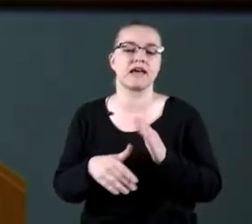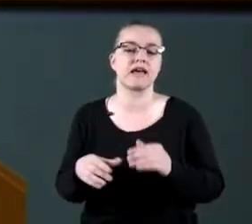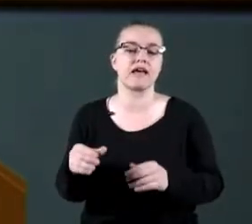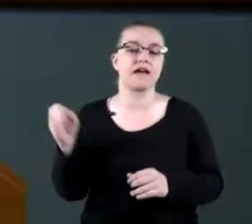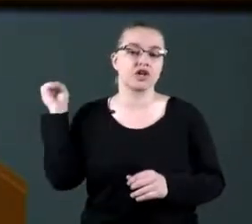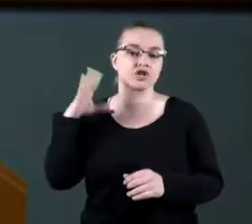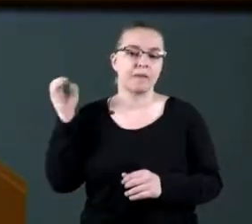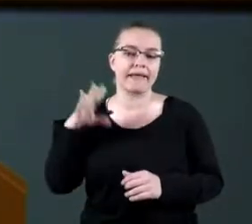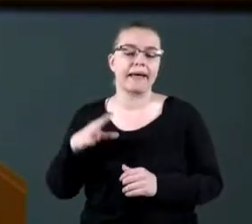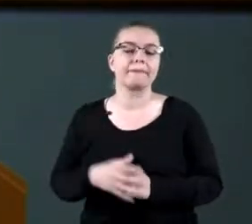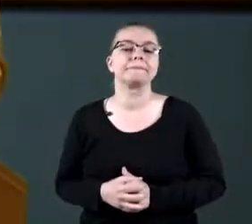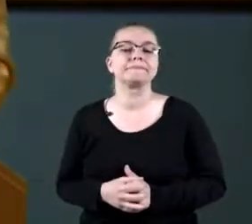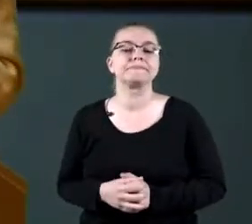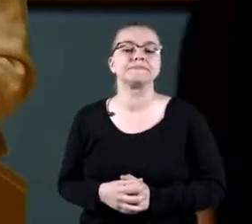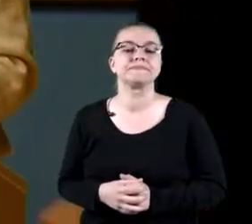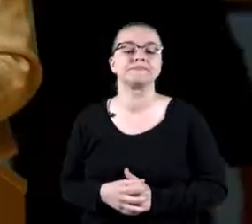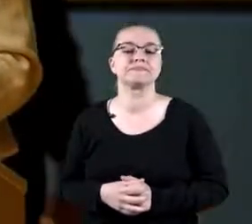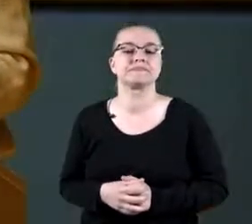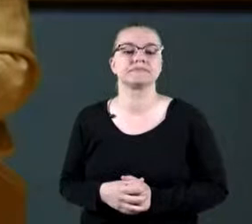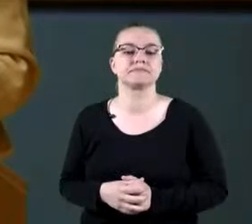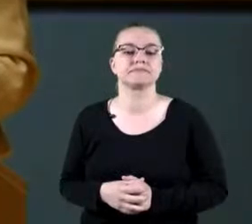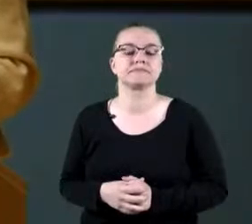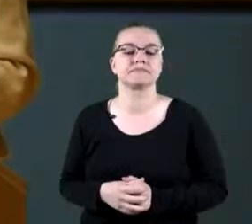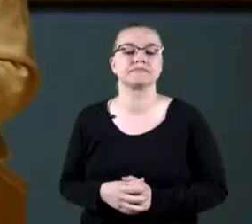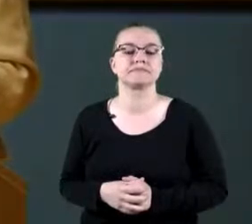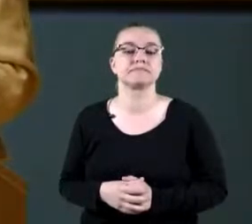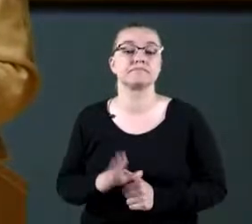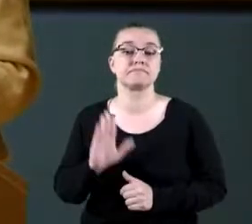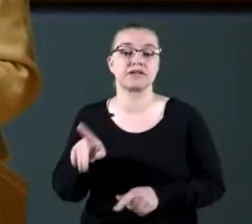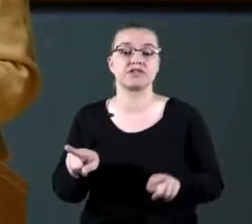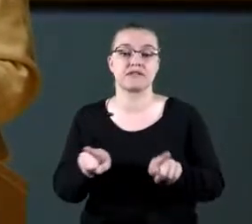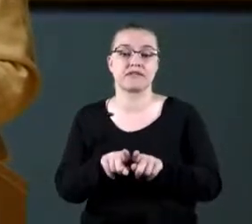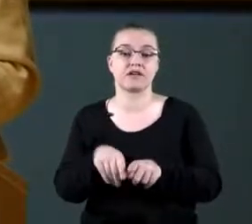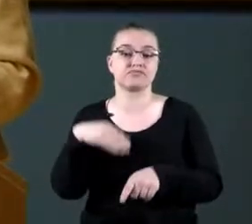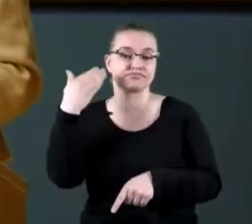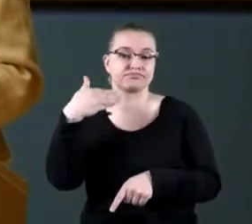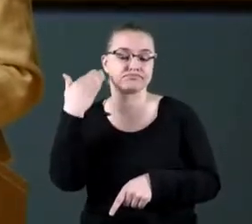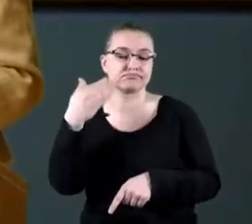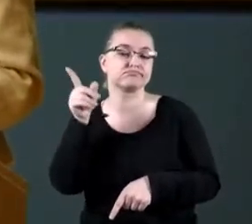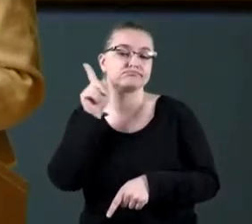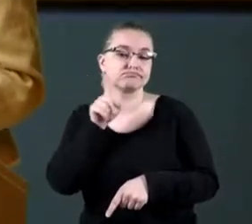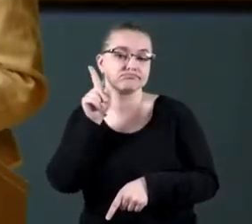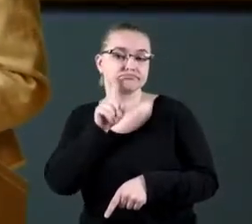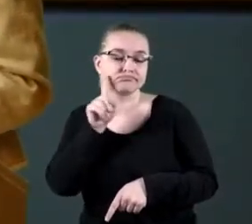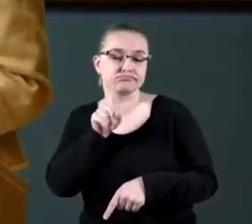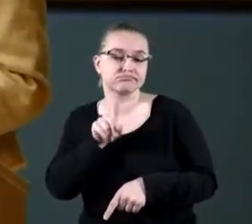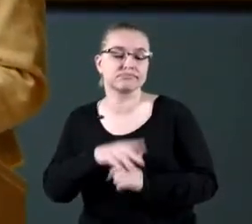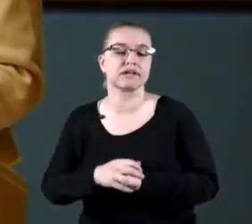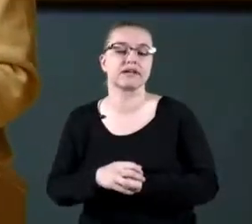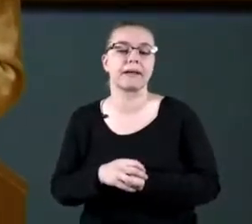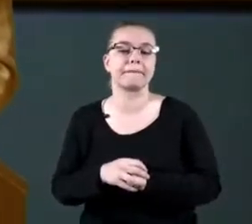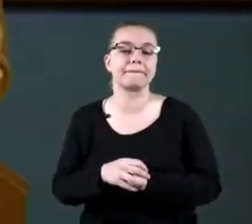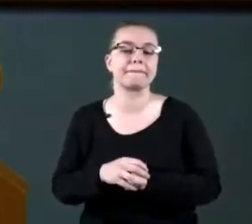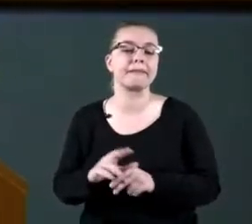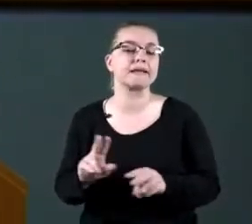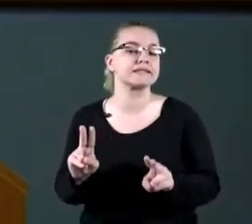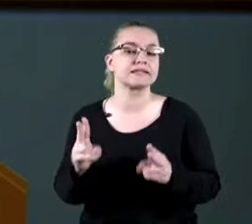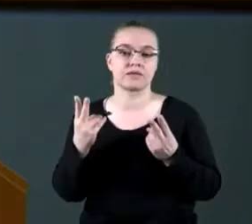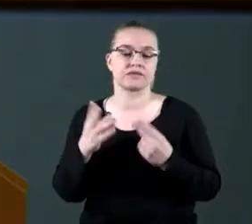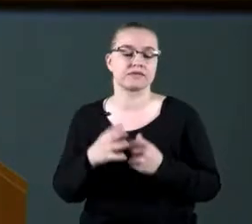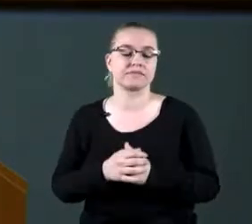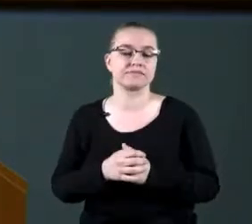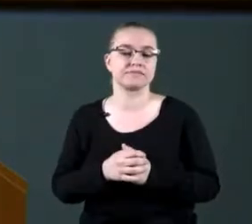We will also have the intervention of Mr. Mohamed Iqbal Khaled, Major of SUS, Tunis, but it will be online, and we will have